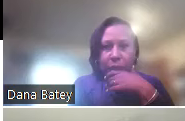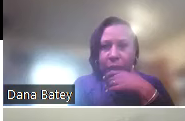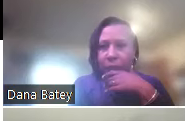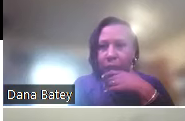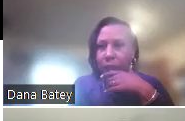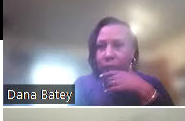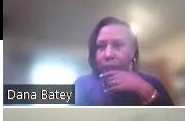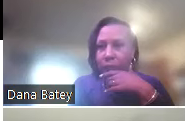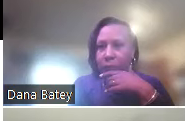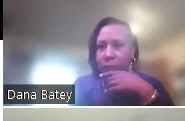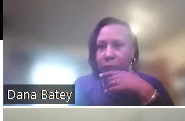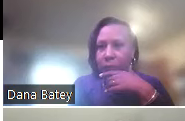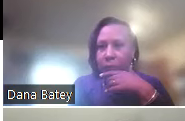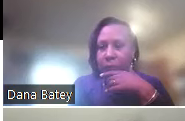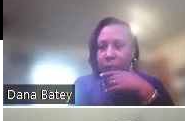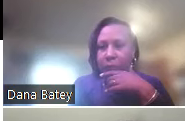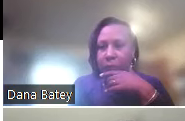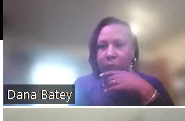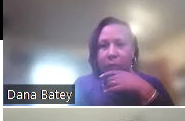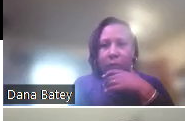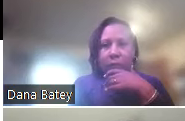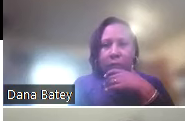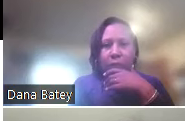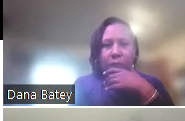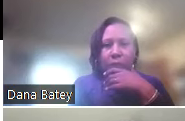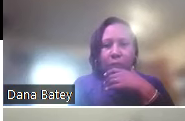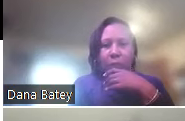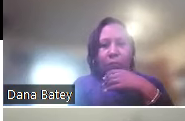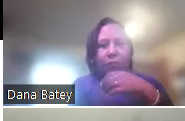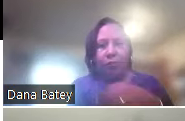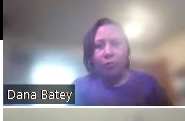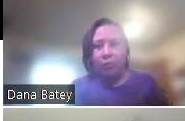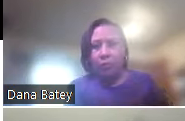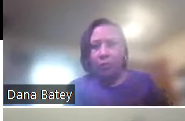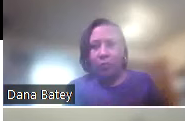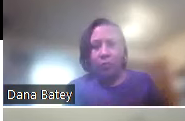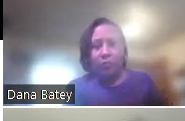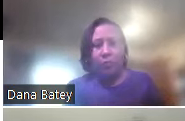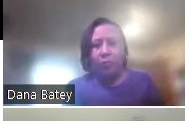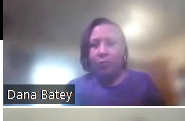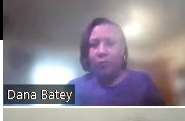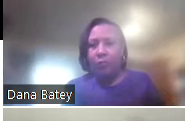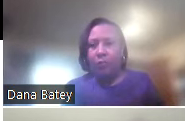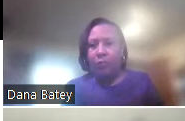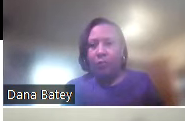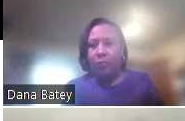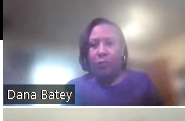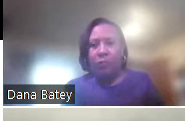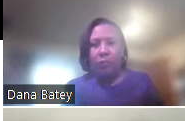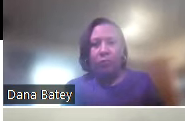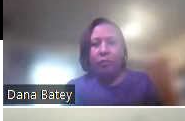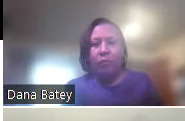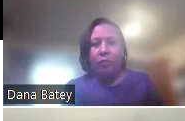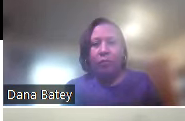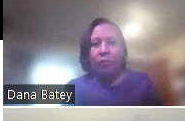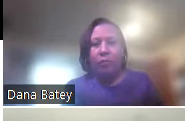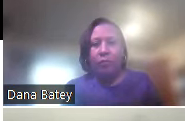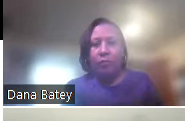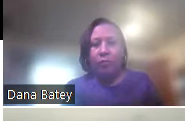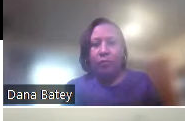So I just want to start with our land acknowledgement. We would like to acknowledge that what is now Colorado includes the lands of the